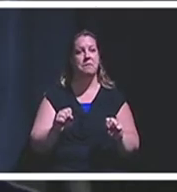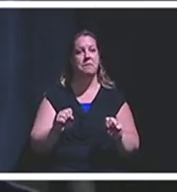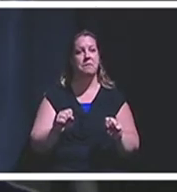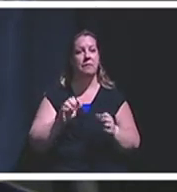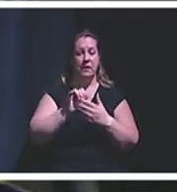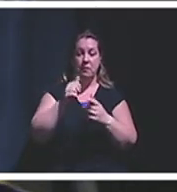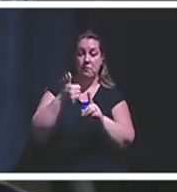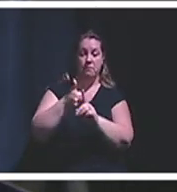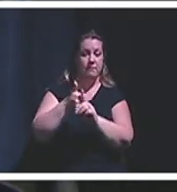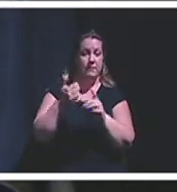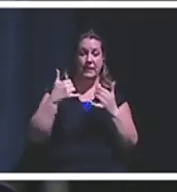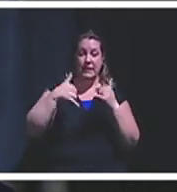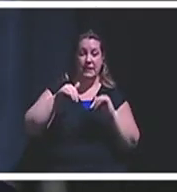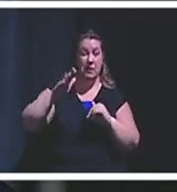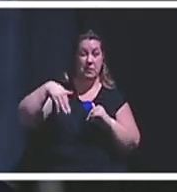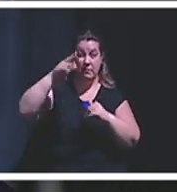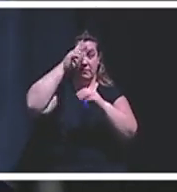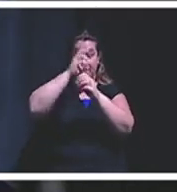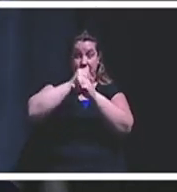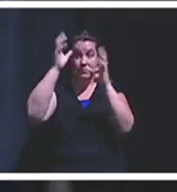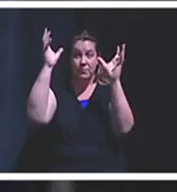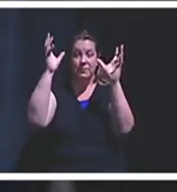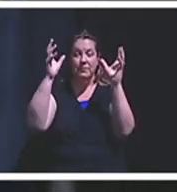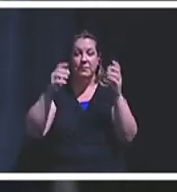cannot yet imagine.